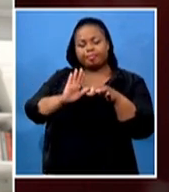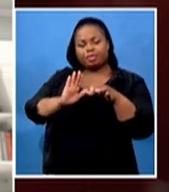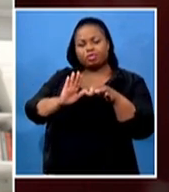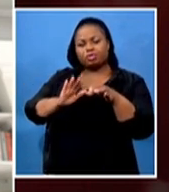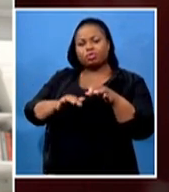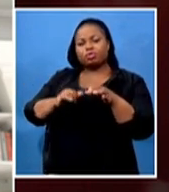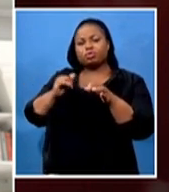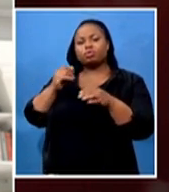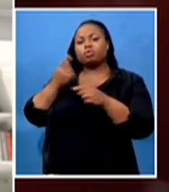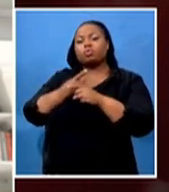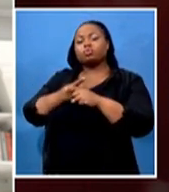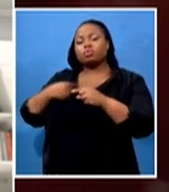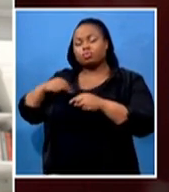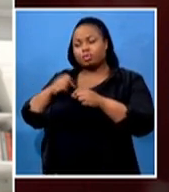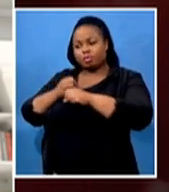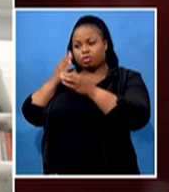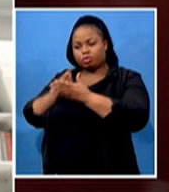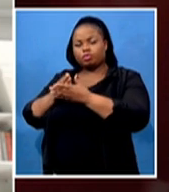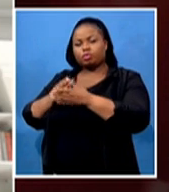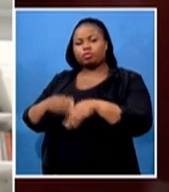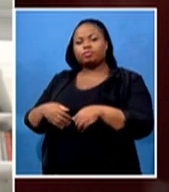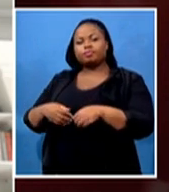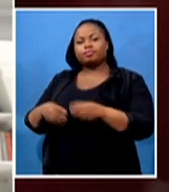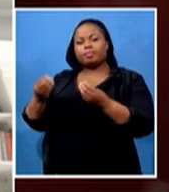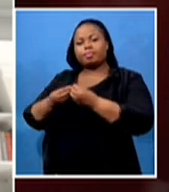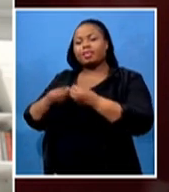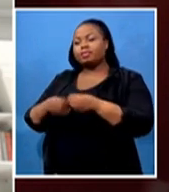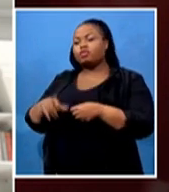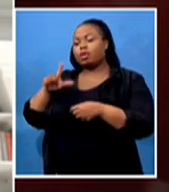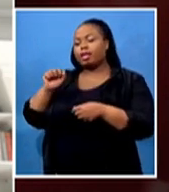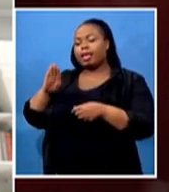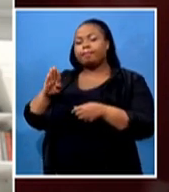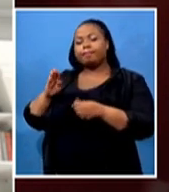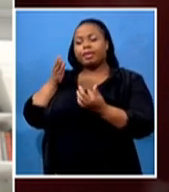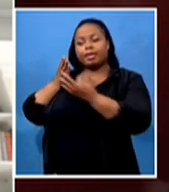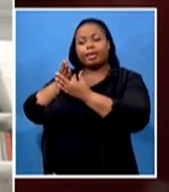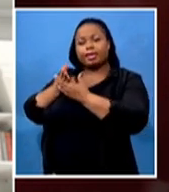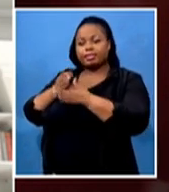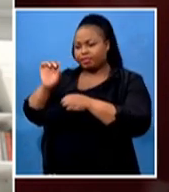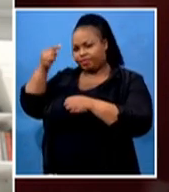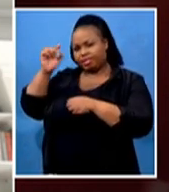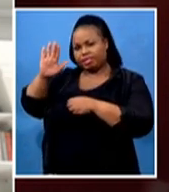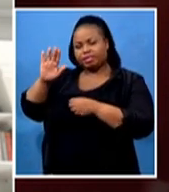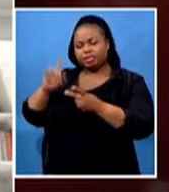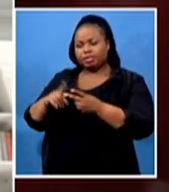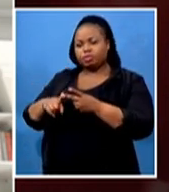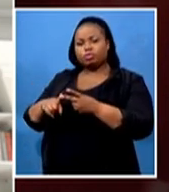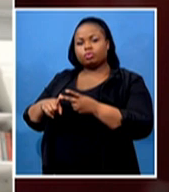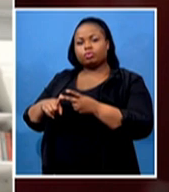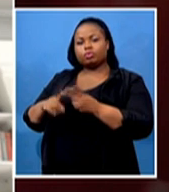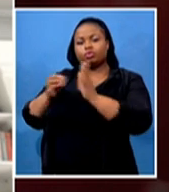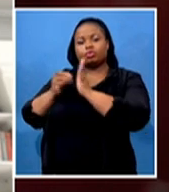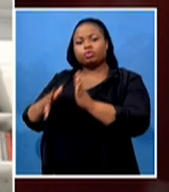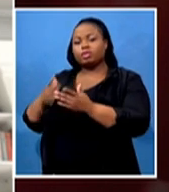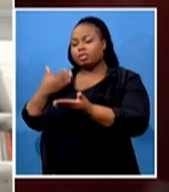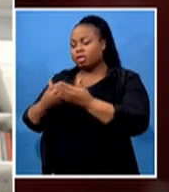like access to laboratories first, graduate students who actually can have the with appropriate